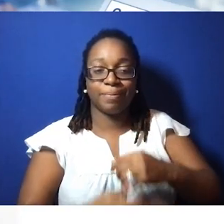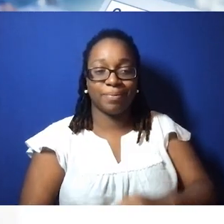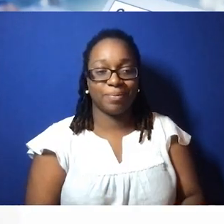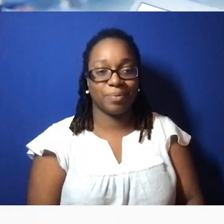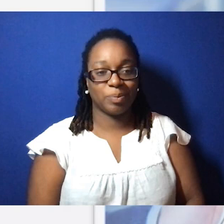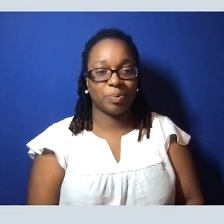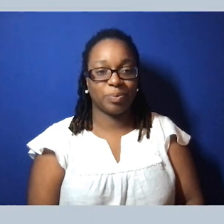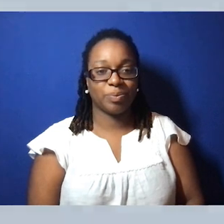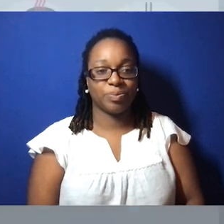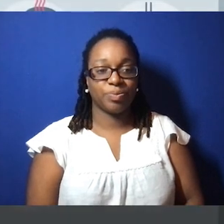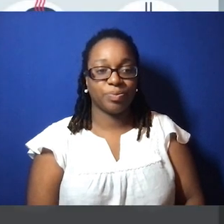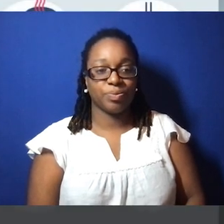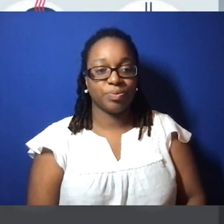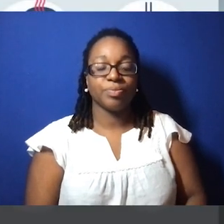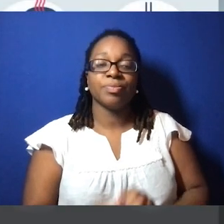involved.